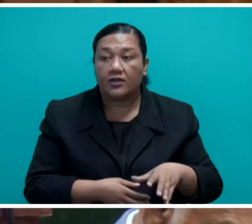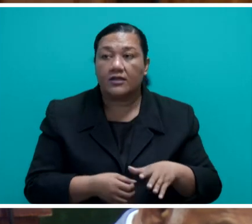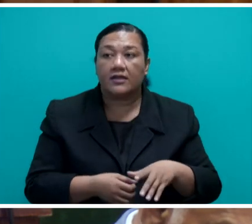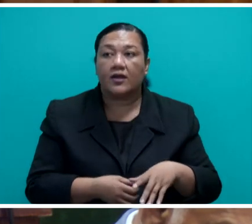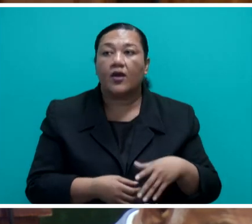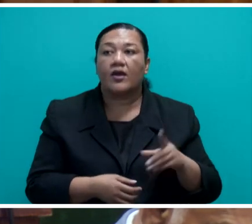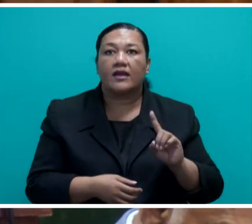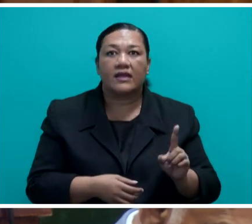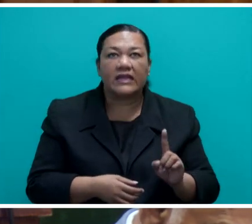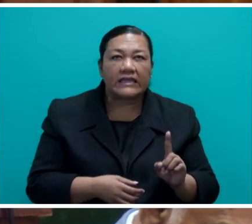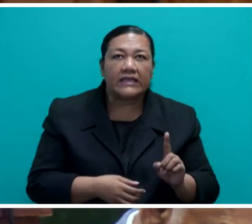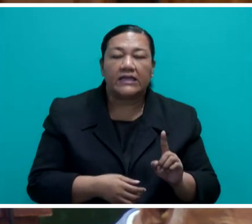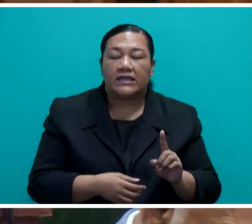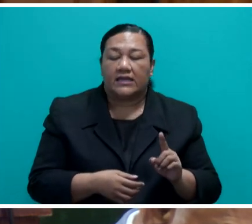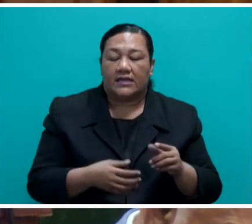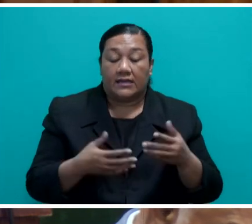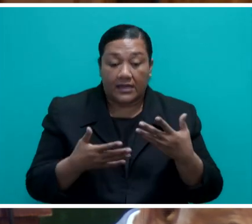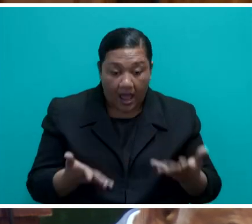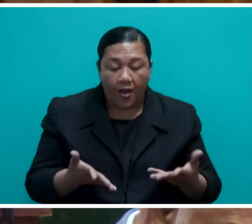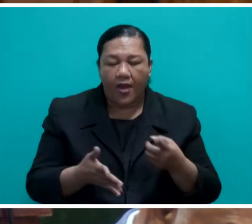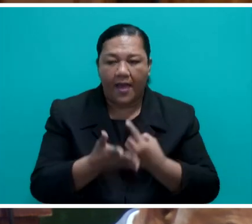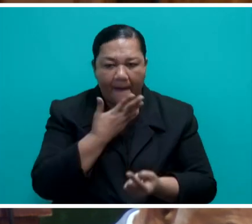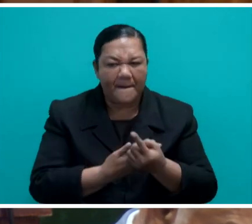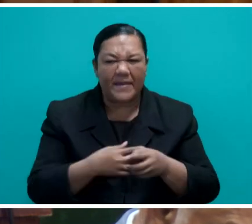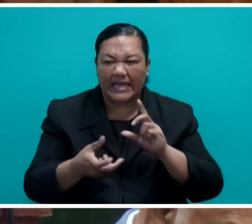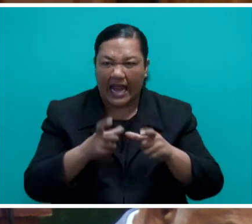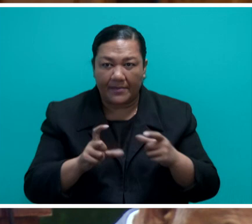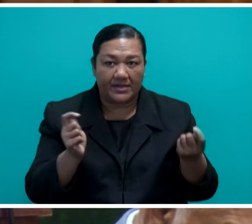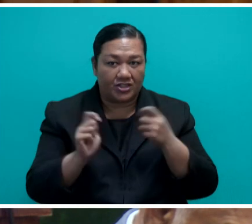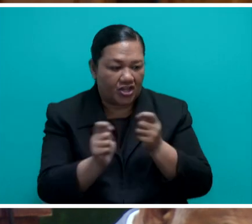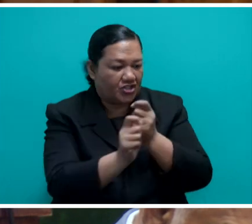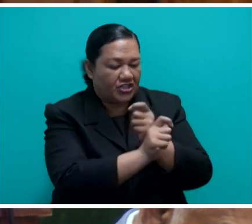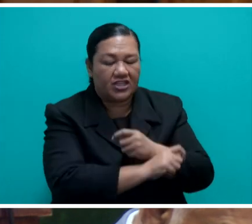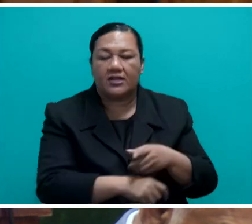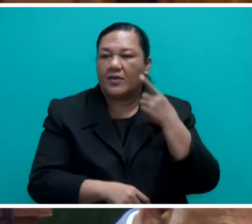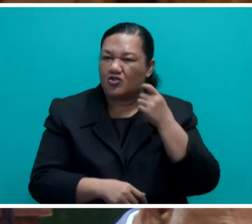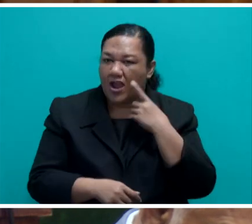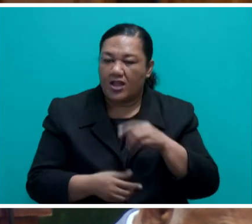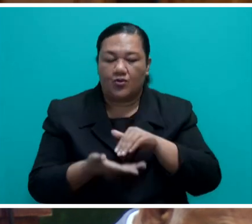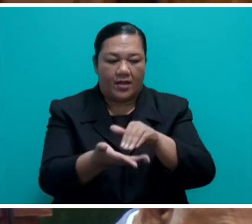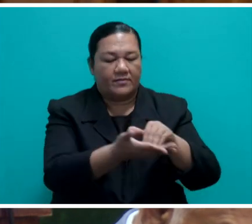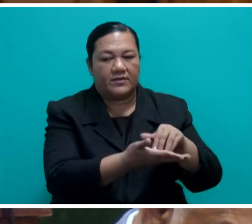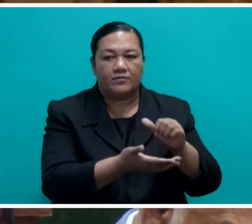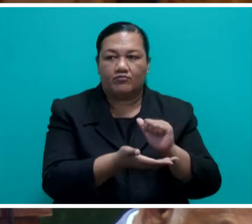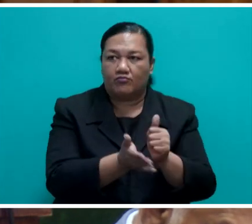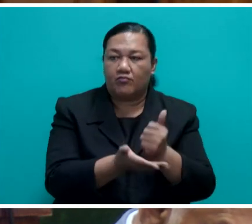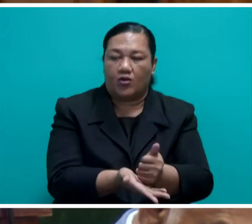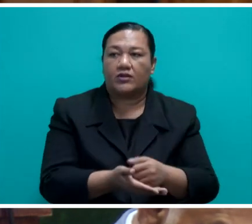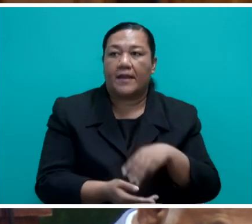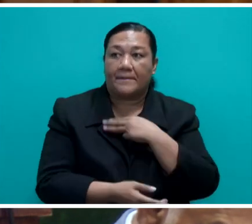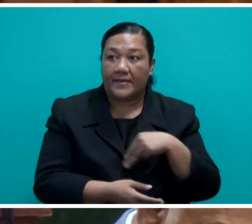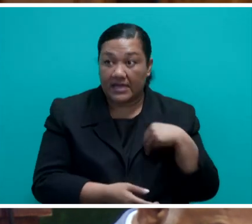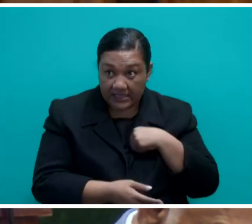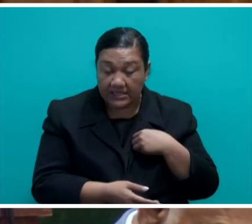conditions. Moreover, the re-establishment of the Drainage Board will complement the Ministry's efforts